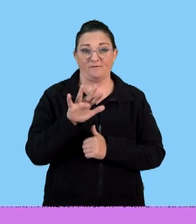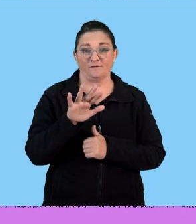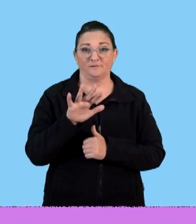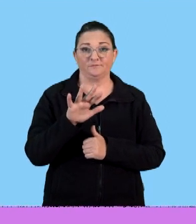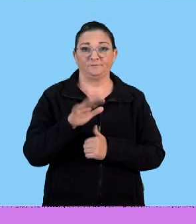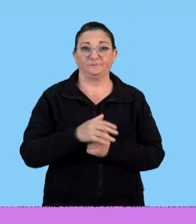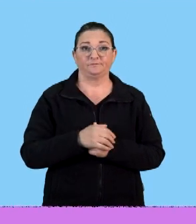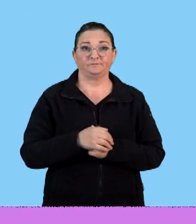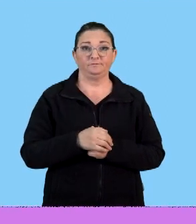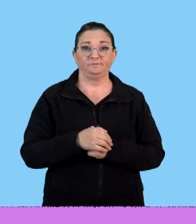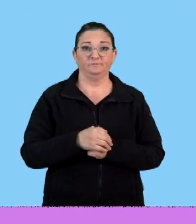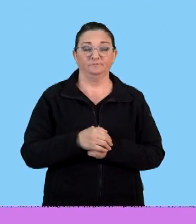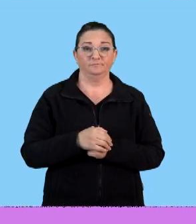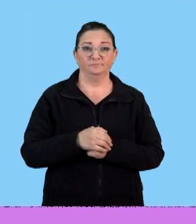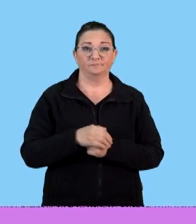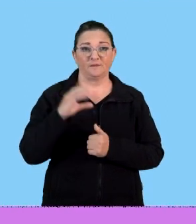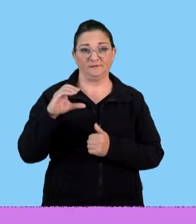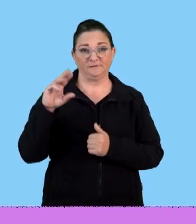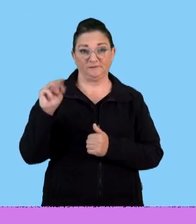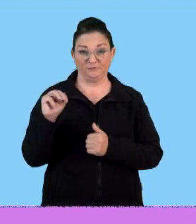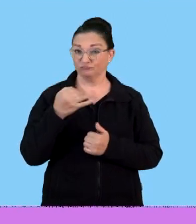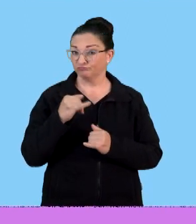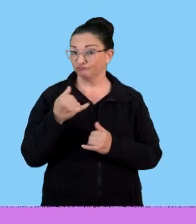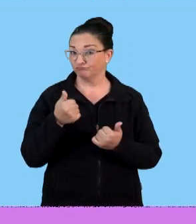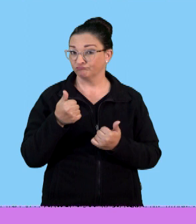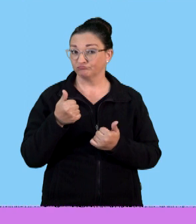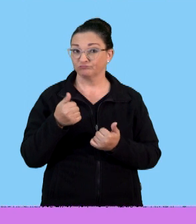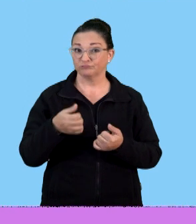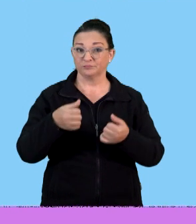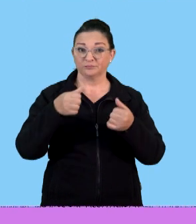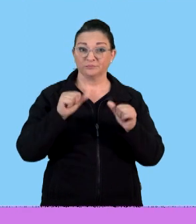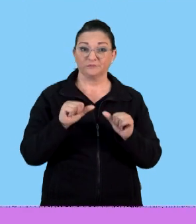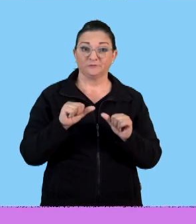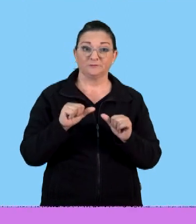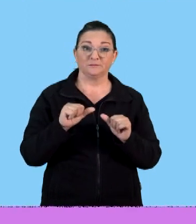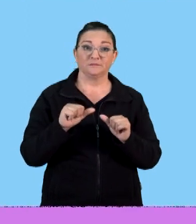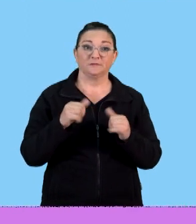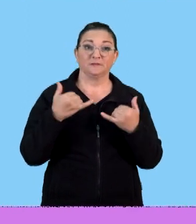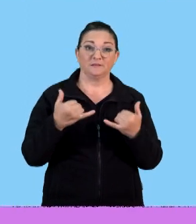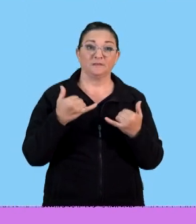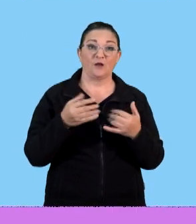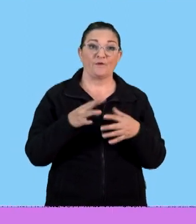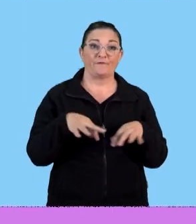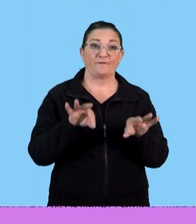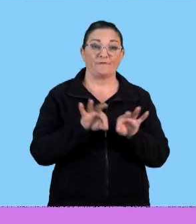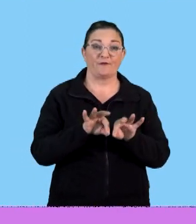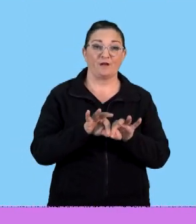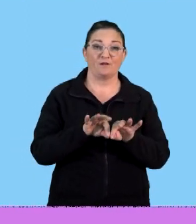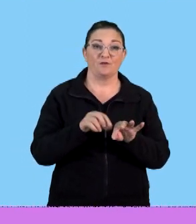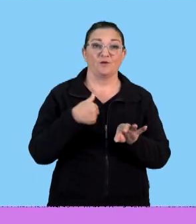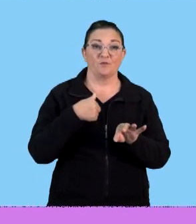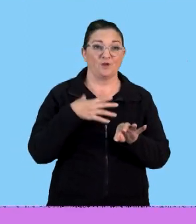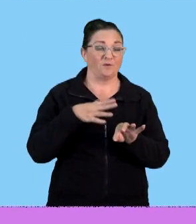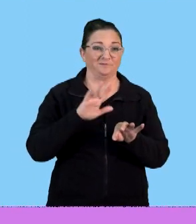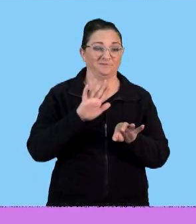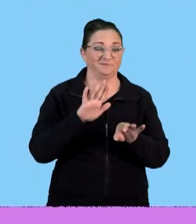all right? Minus 95 centimeters. Guys, are you still with me? Then we at E, that's the value we're looking